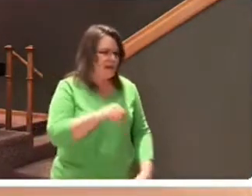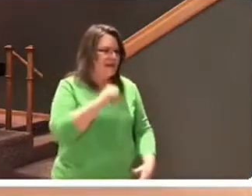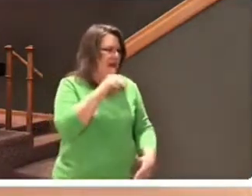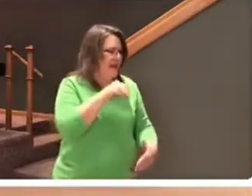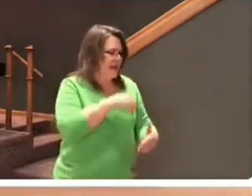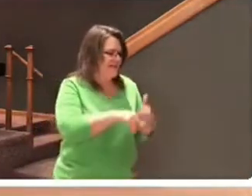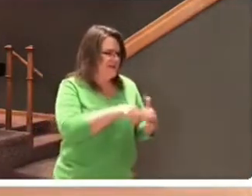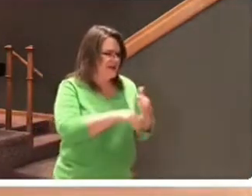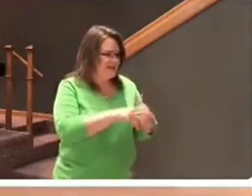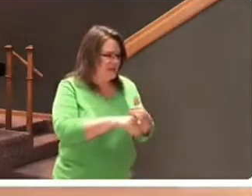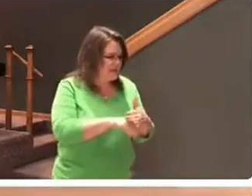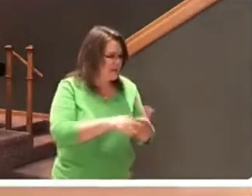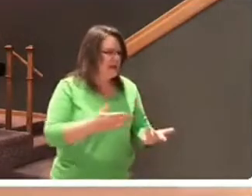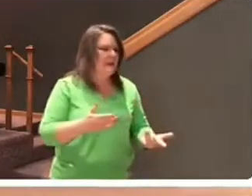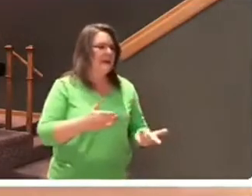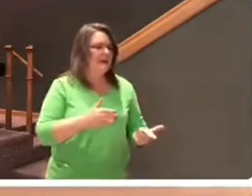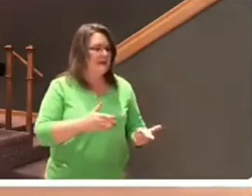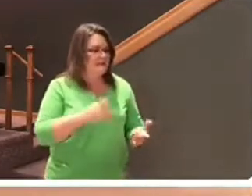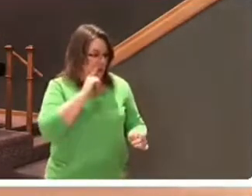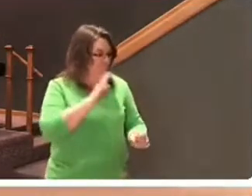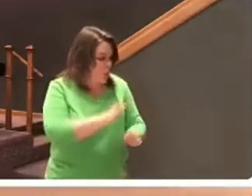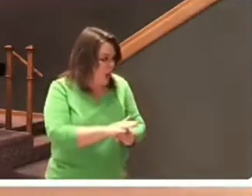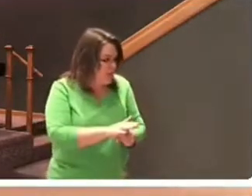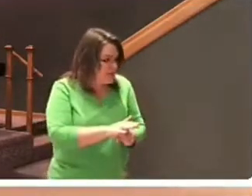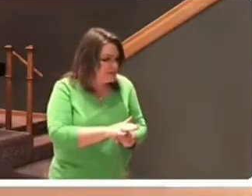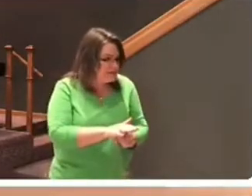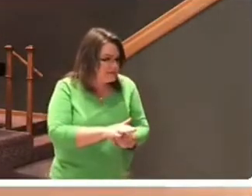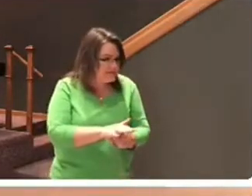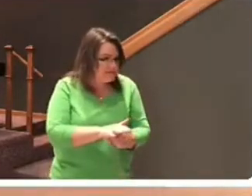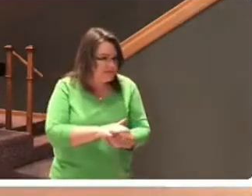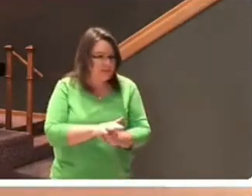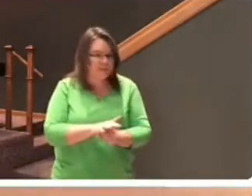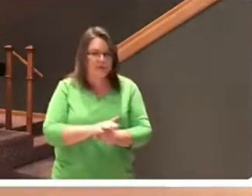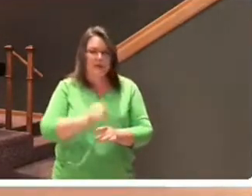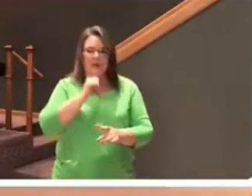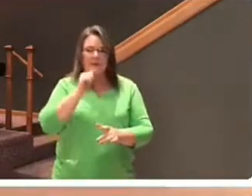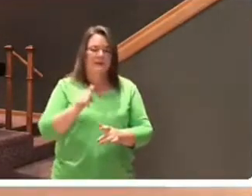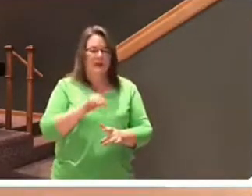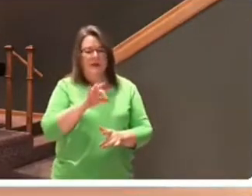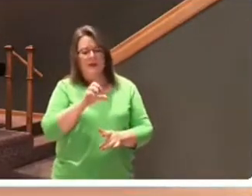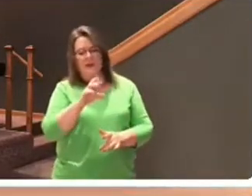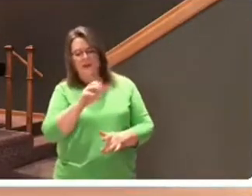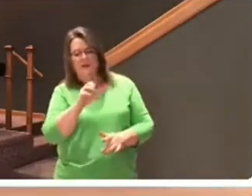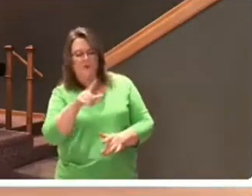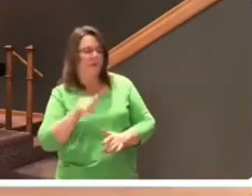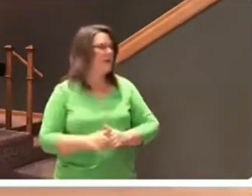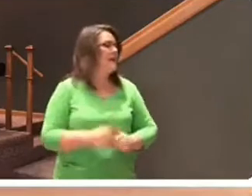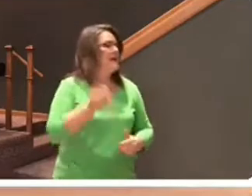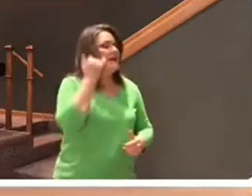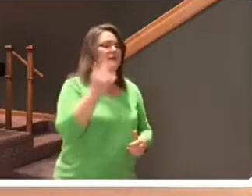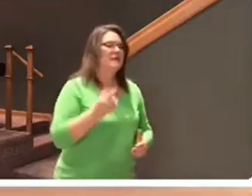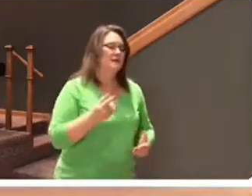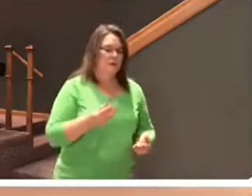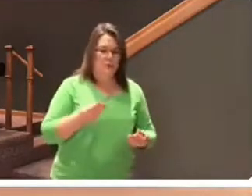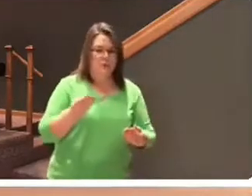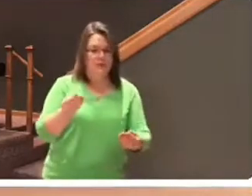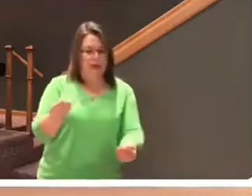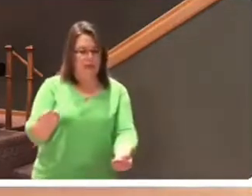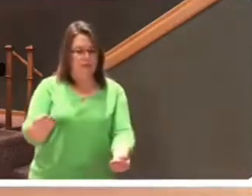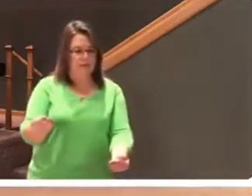investment. It's a promise, but it's not a formula. Listen, if you